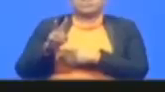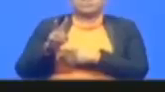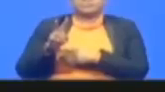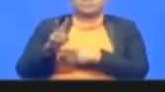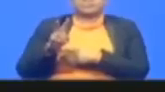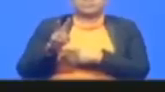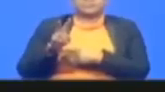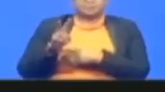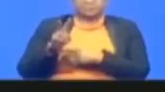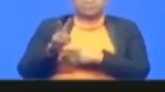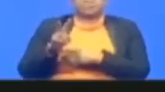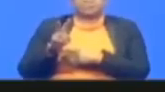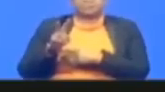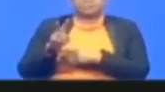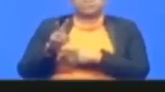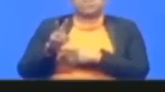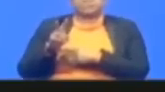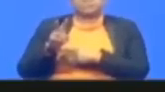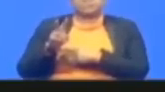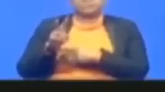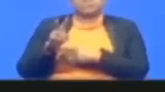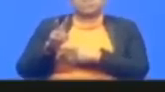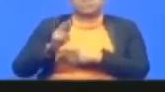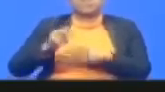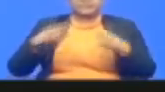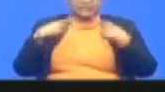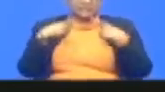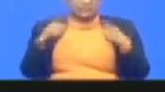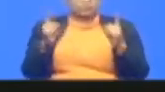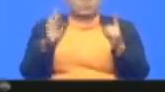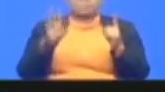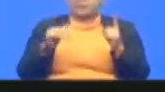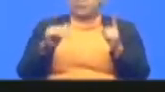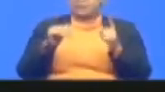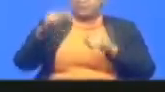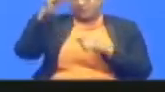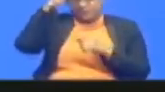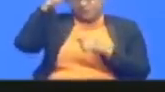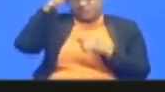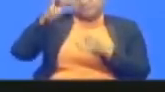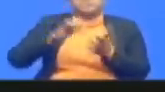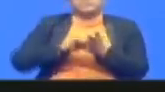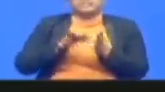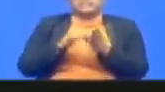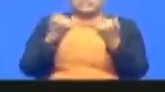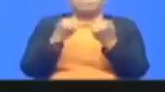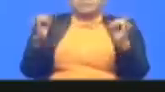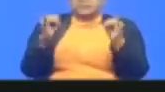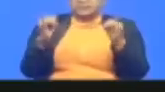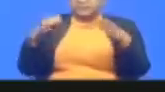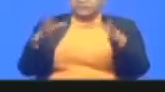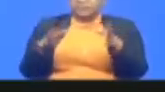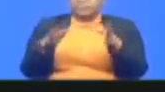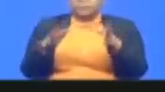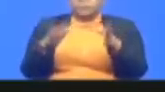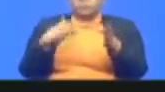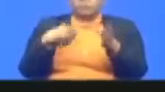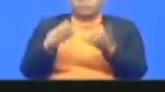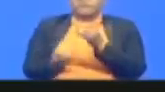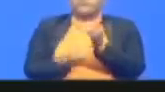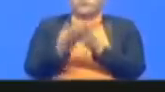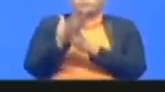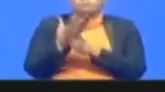Are still on transport matters, and the announcement by the government that an independent firm would be formed to run the 1.6 billion